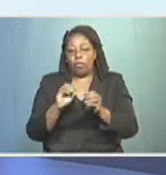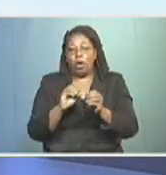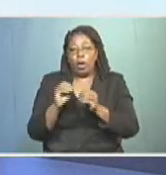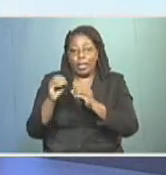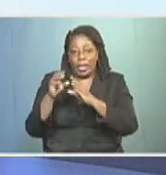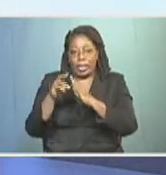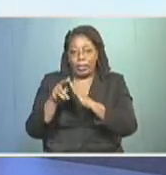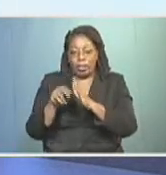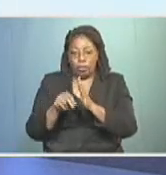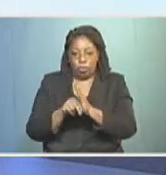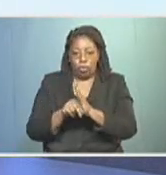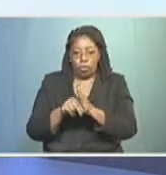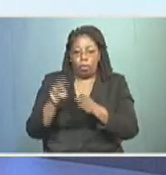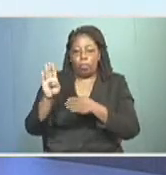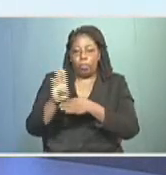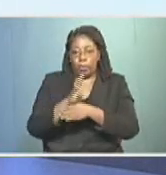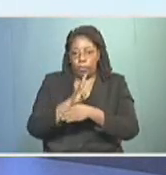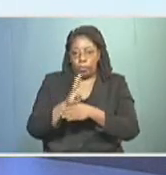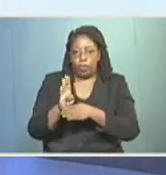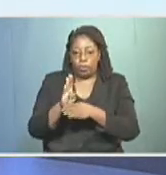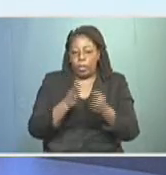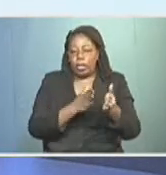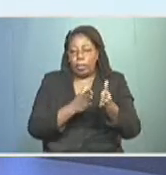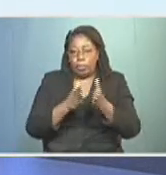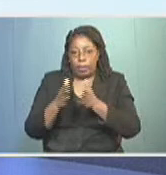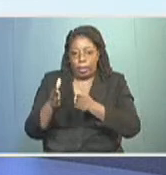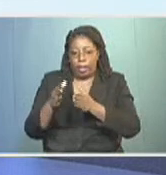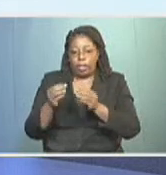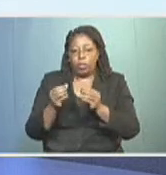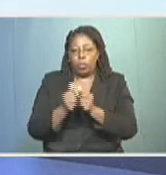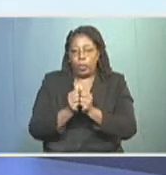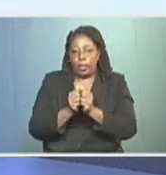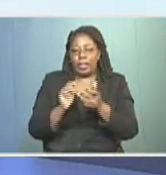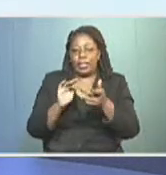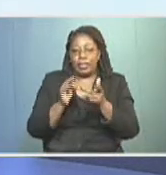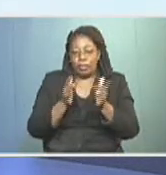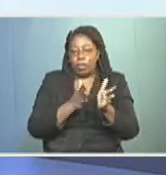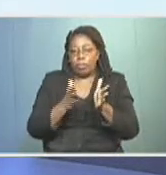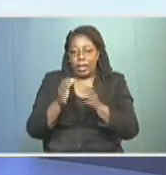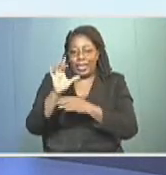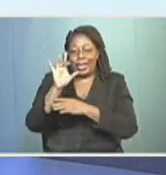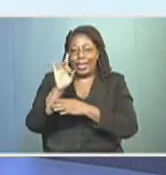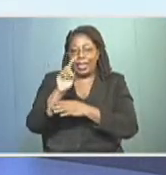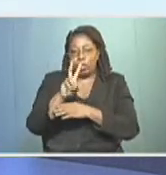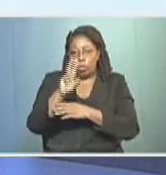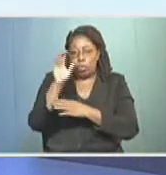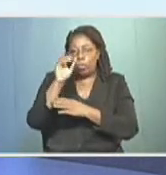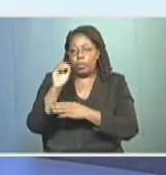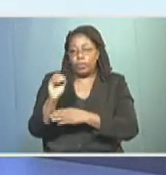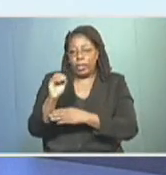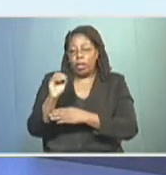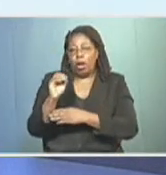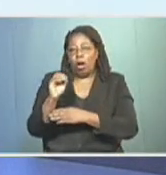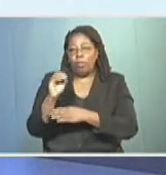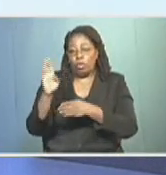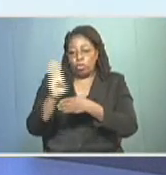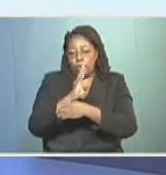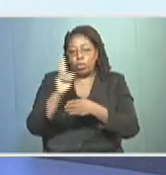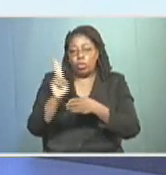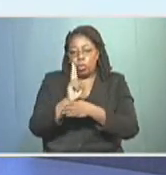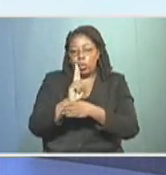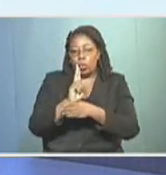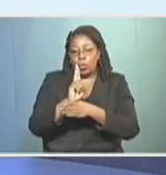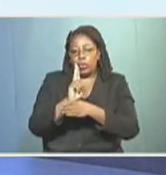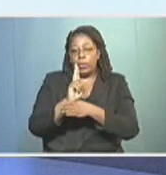organizations employ a business continuity plan with a digital strategy. 82% of businesses were most likely to use